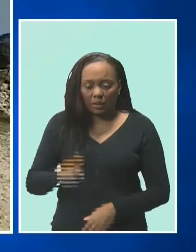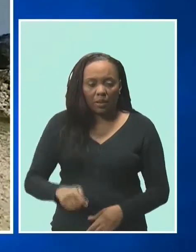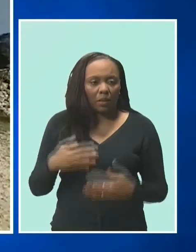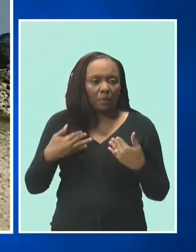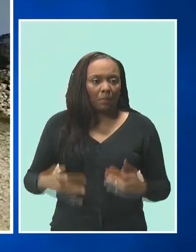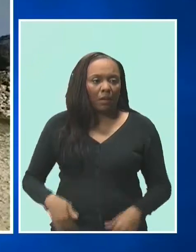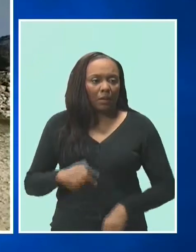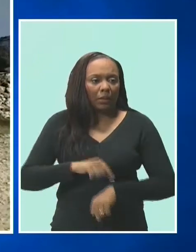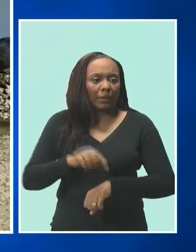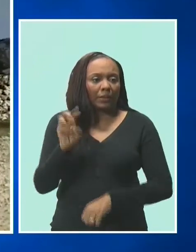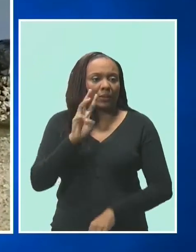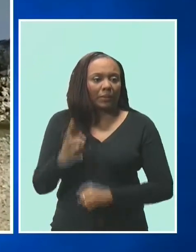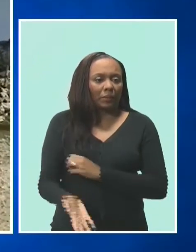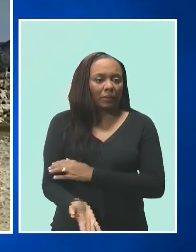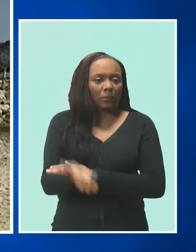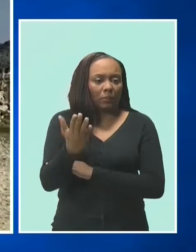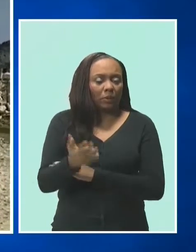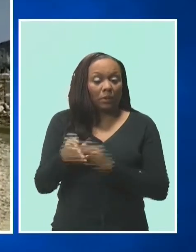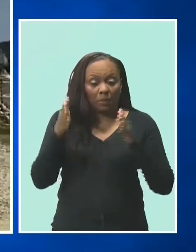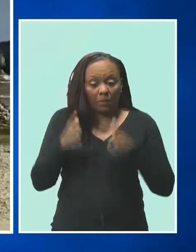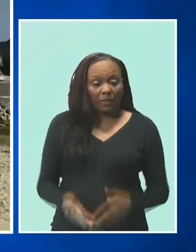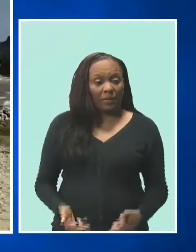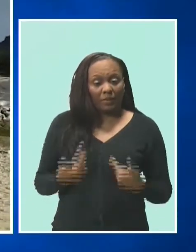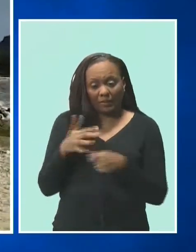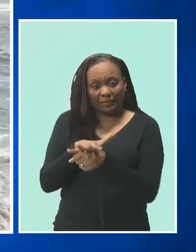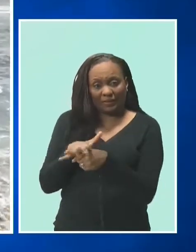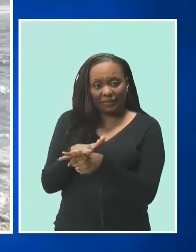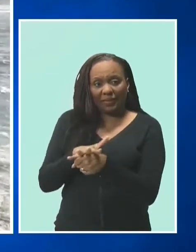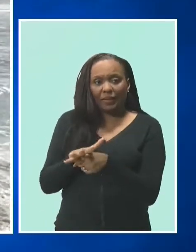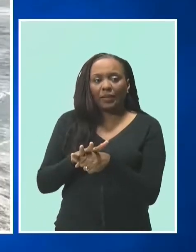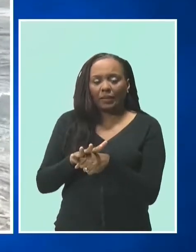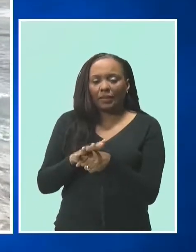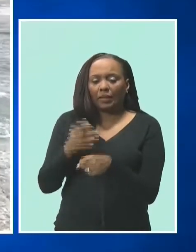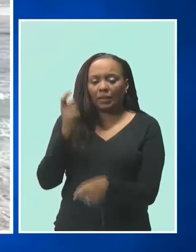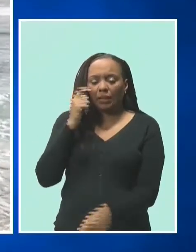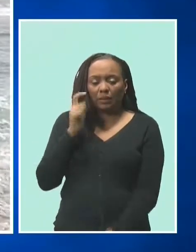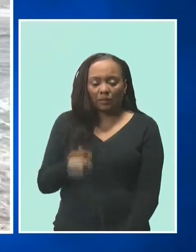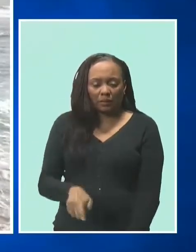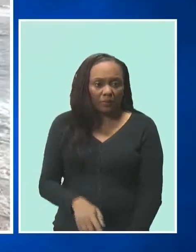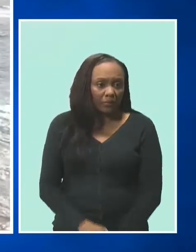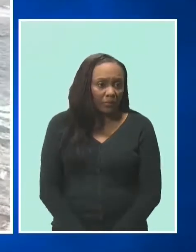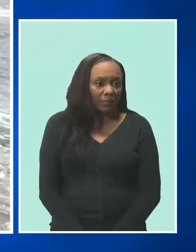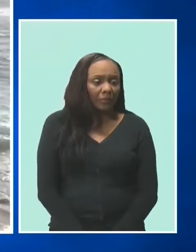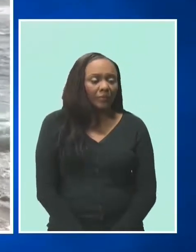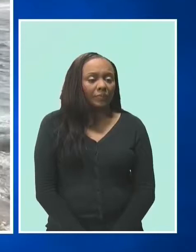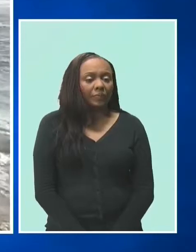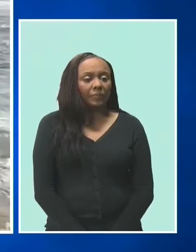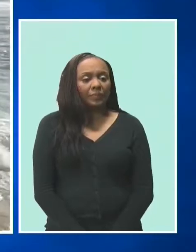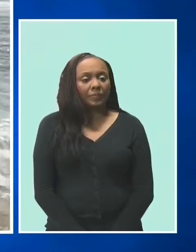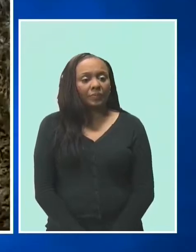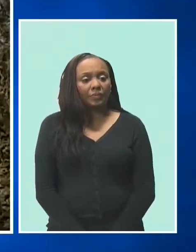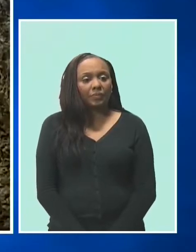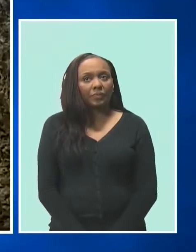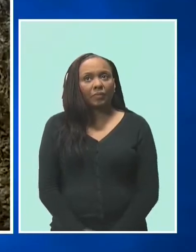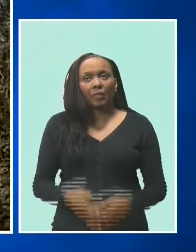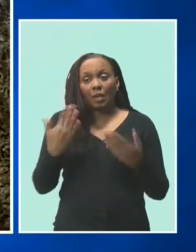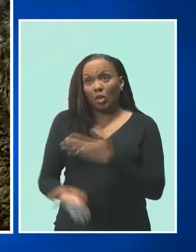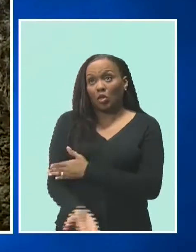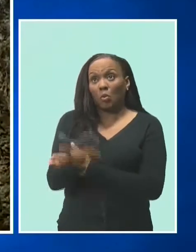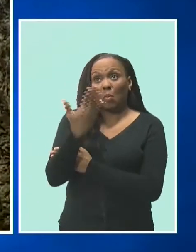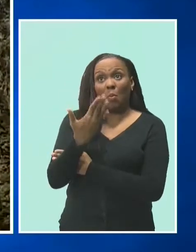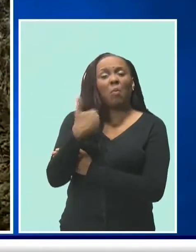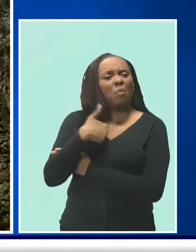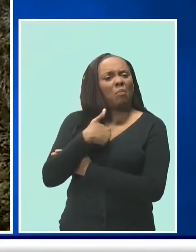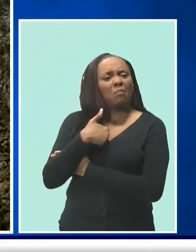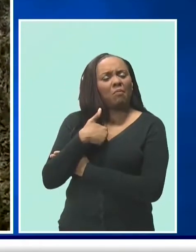The discovery was made by a resident of the area and fisherman Curtis Oliver. This morning when I come over the hill